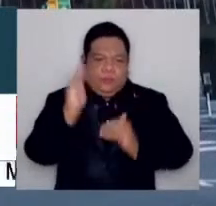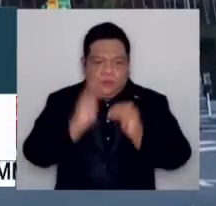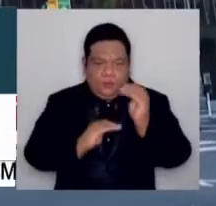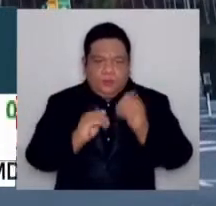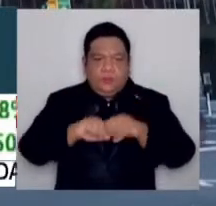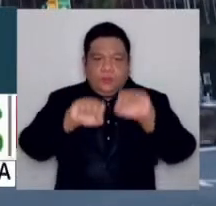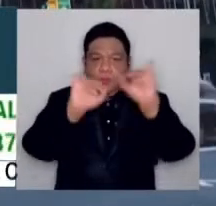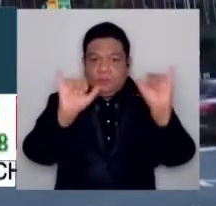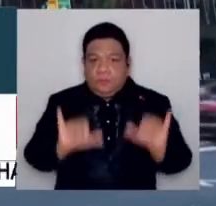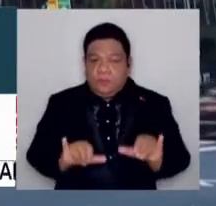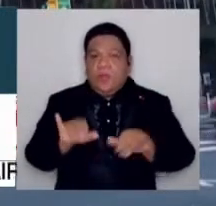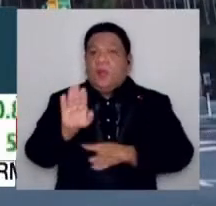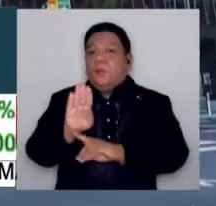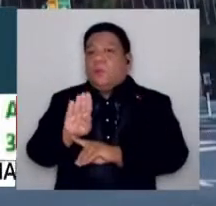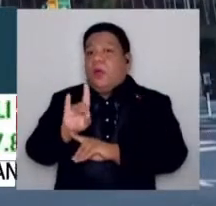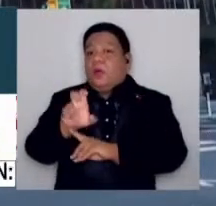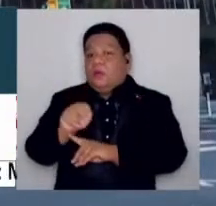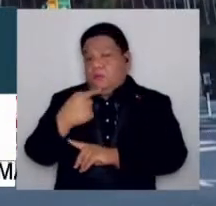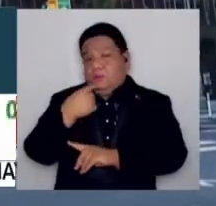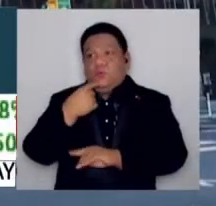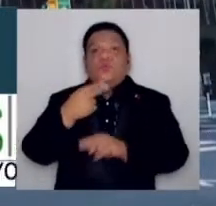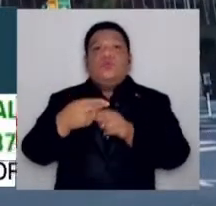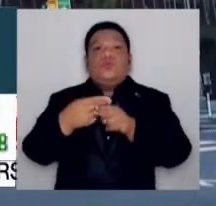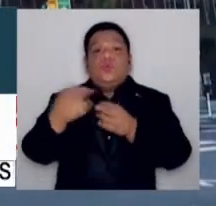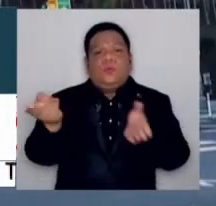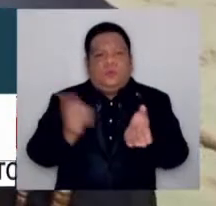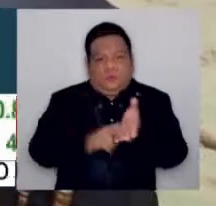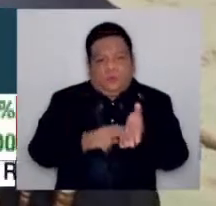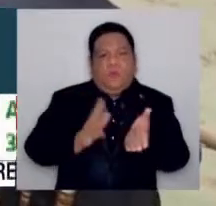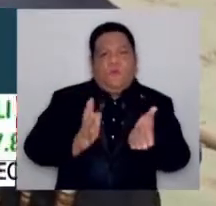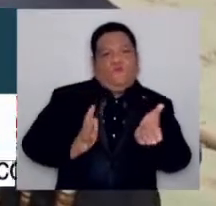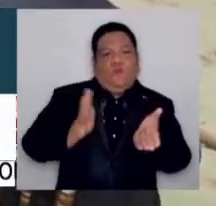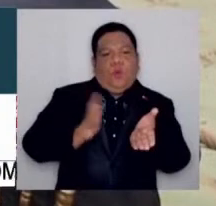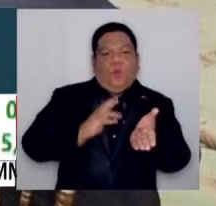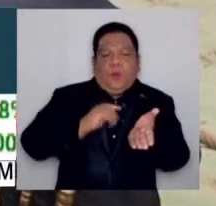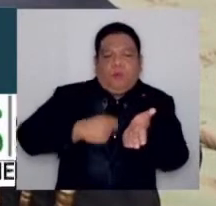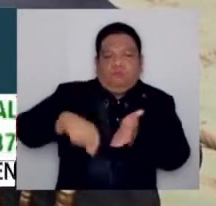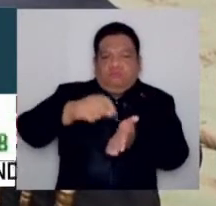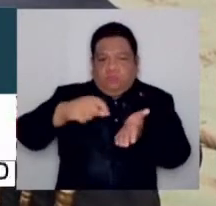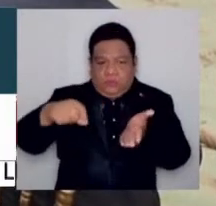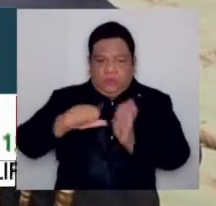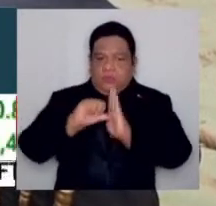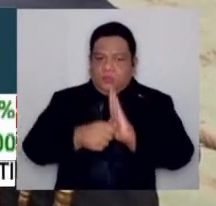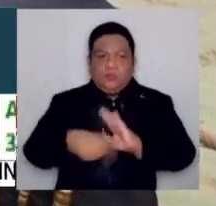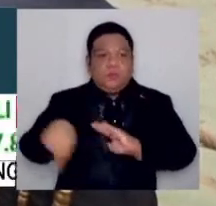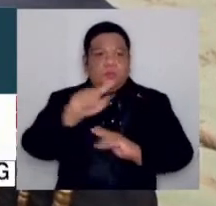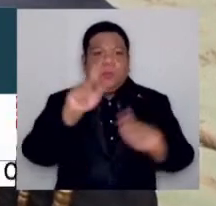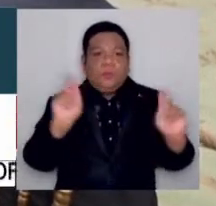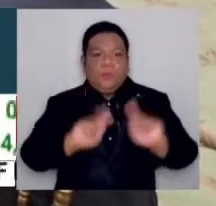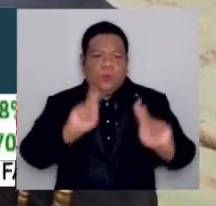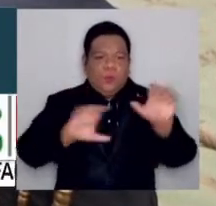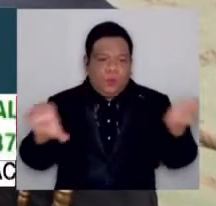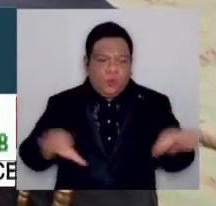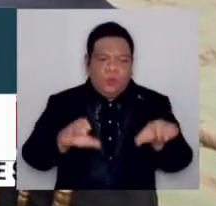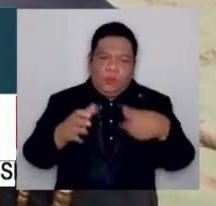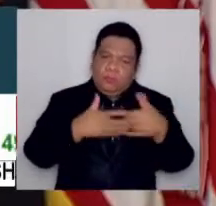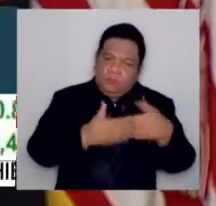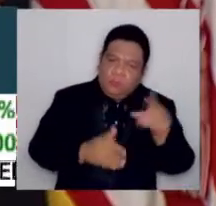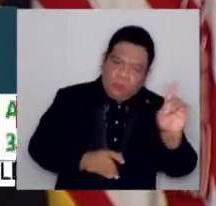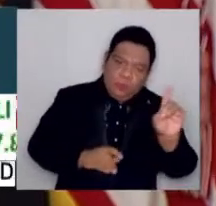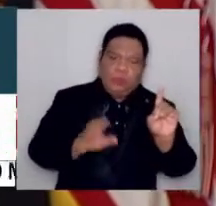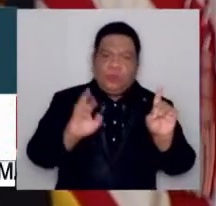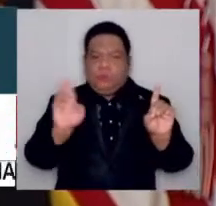Biden says he will sign the bill soon in a formal ceremony that highlights all the people who worked on it, Democrats and